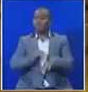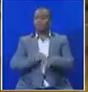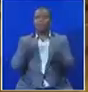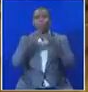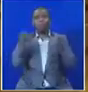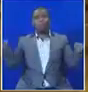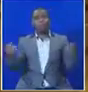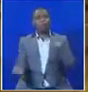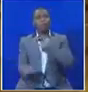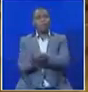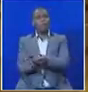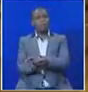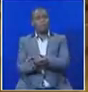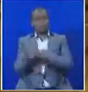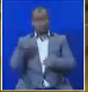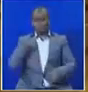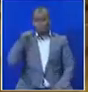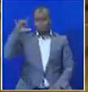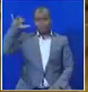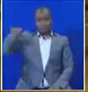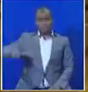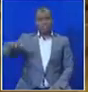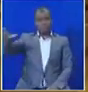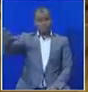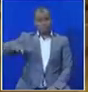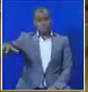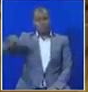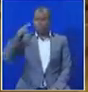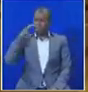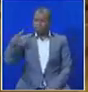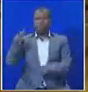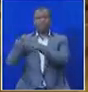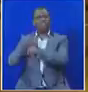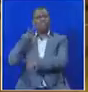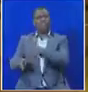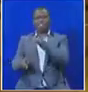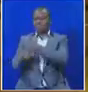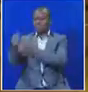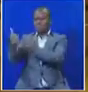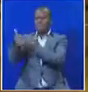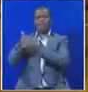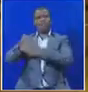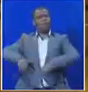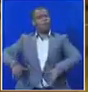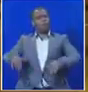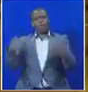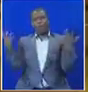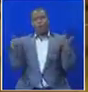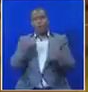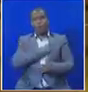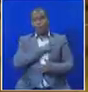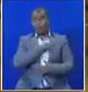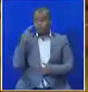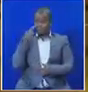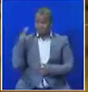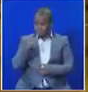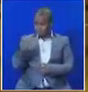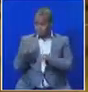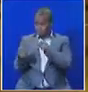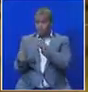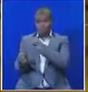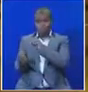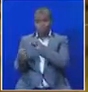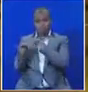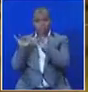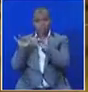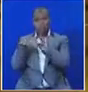lwantsha ga go thuse ope gore re lwantshe le batho ba ba sa tsweng mo lefatsheng la rona.